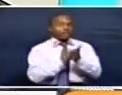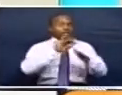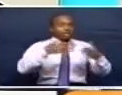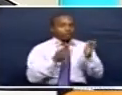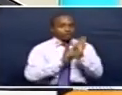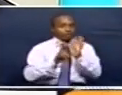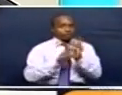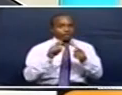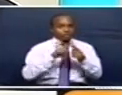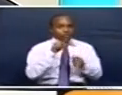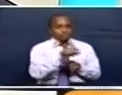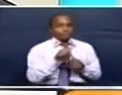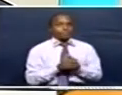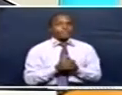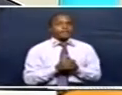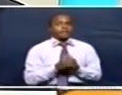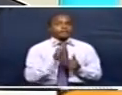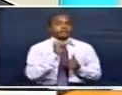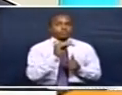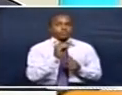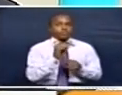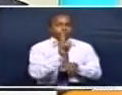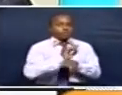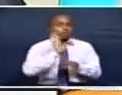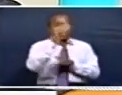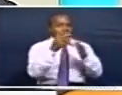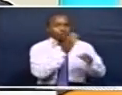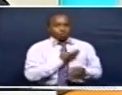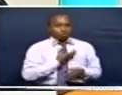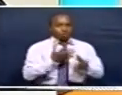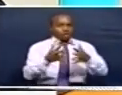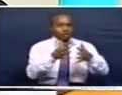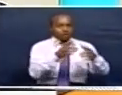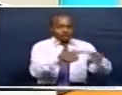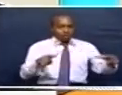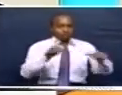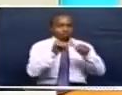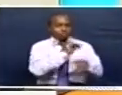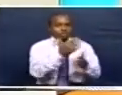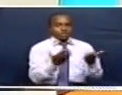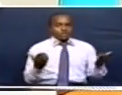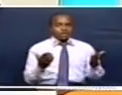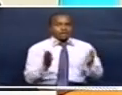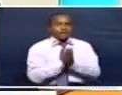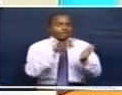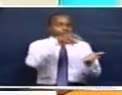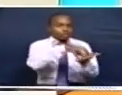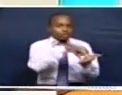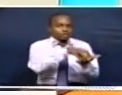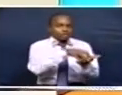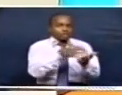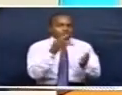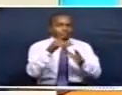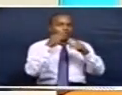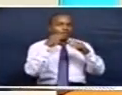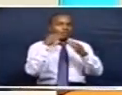That's how the Americans refer to them. So we use their own language to refer to him about those things. And the content of the